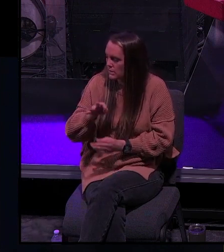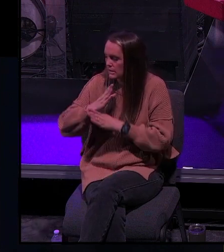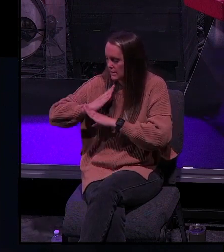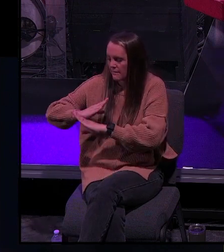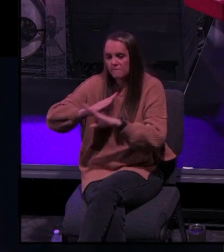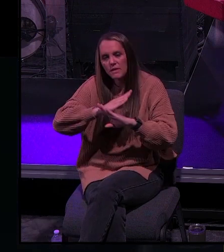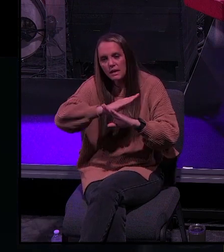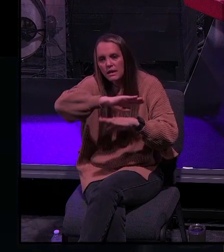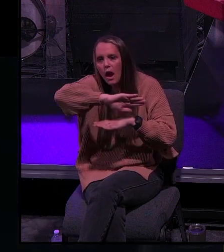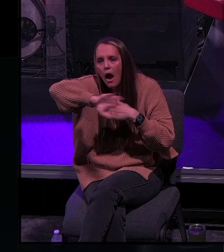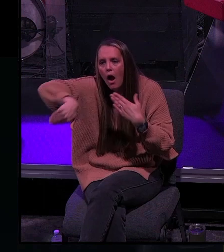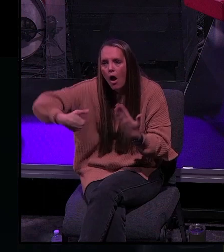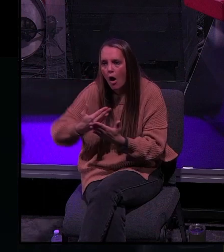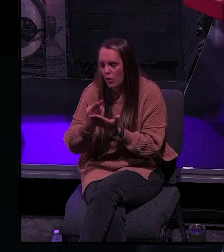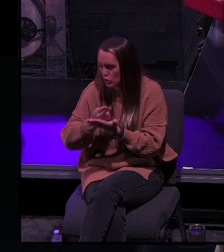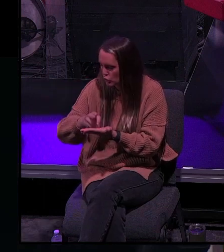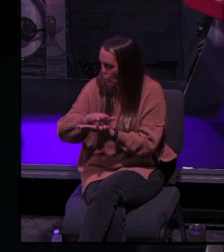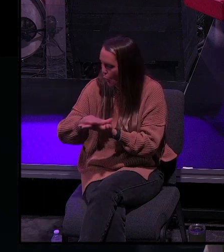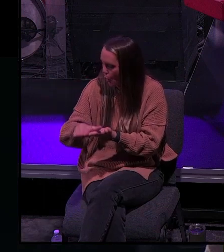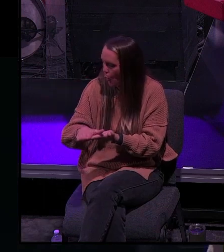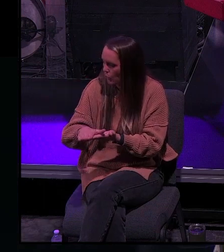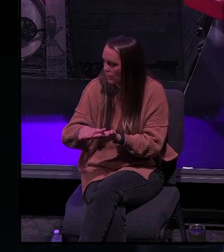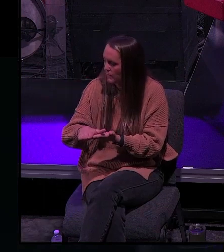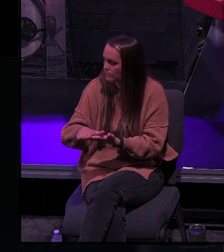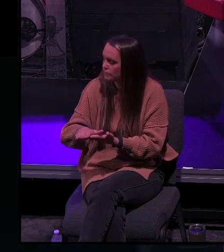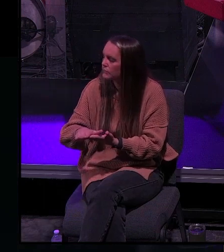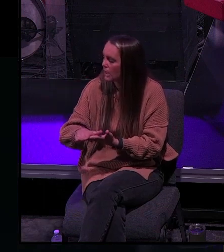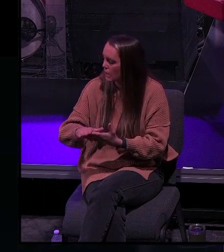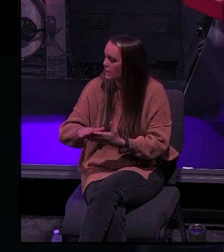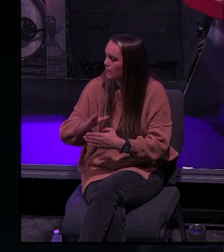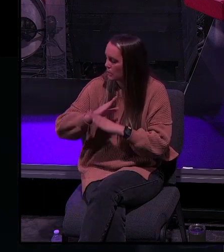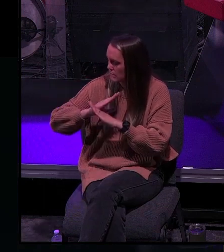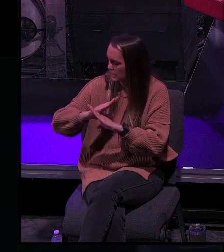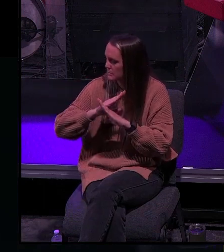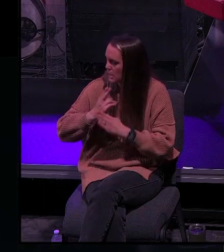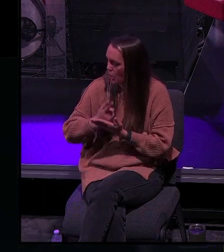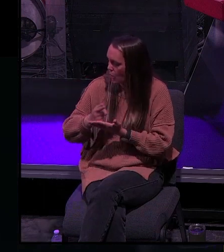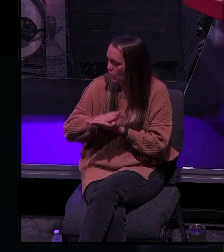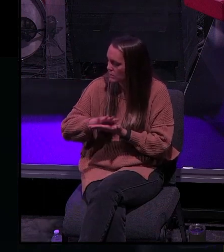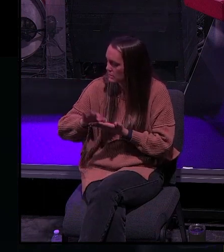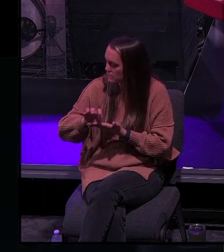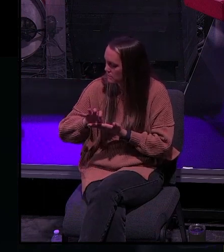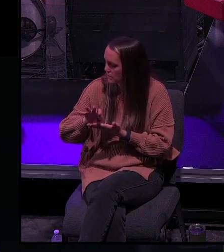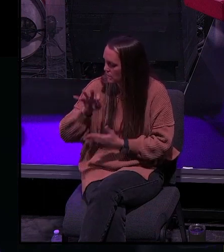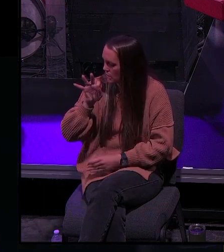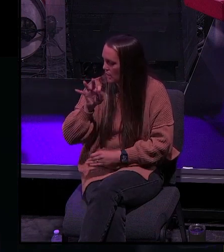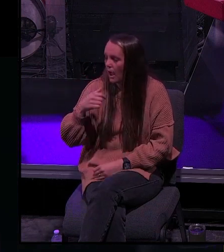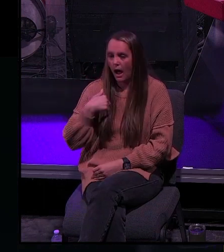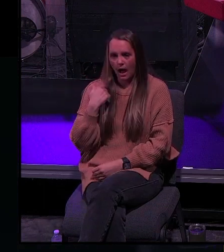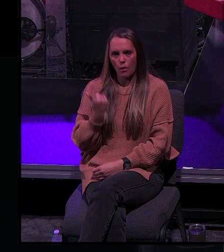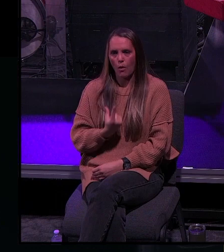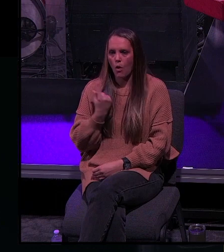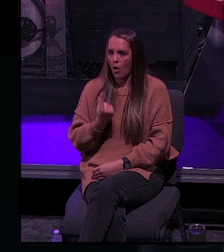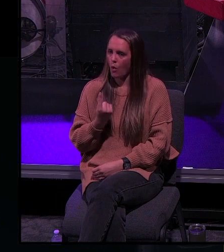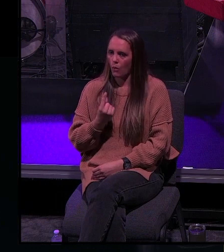that is holy. Guard me then, O Holy Spirit, that I always may be holy.